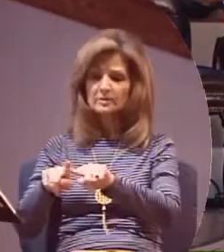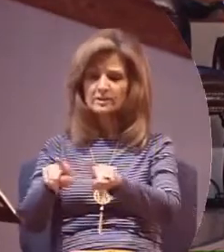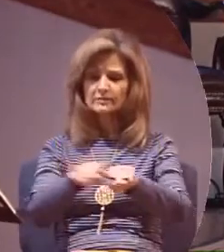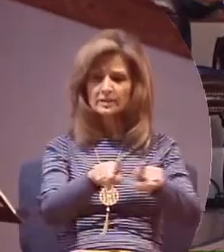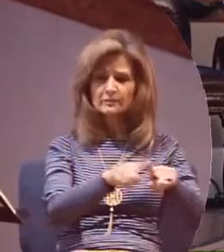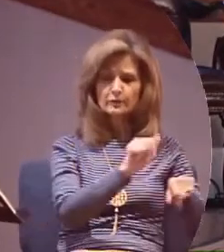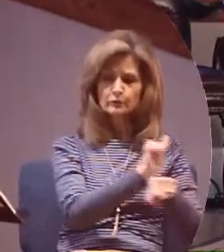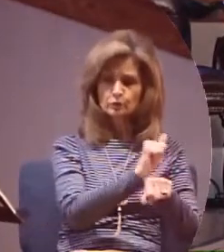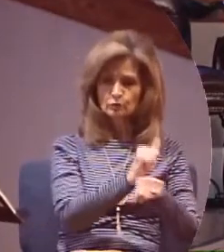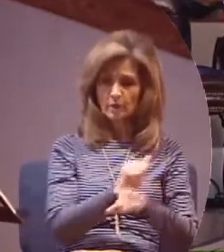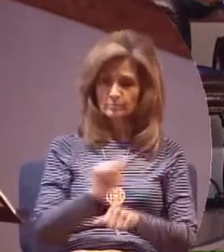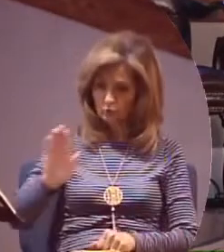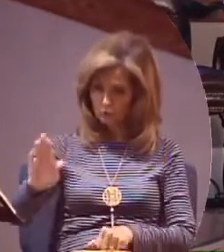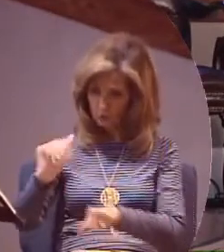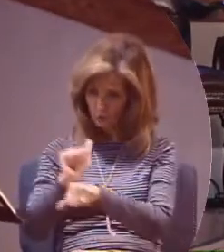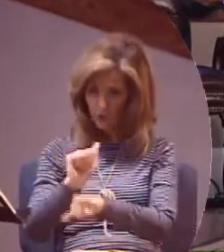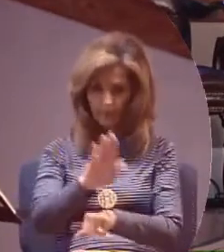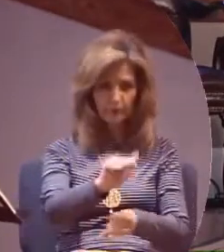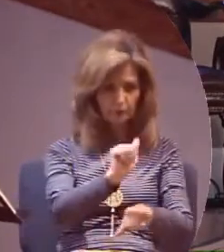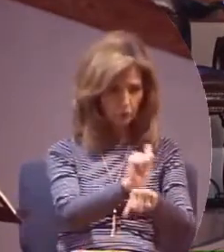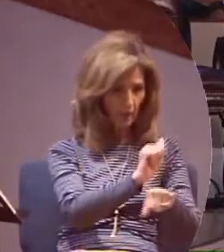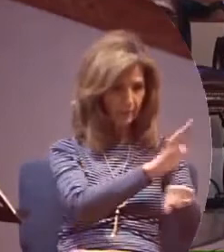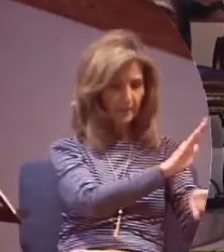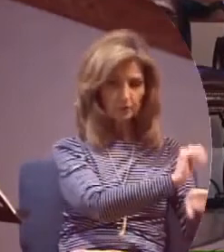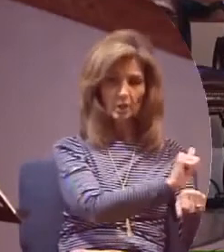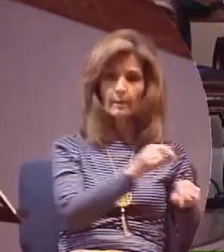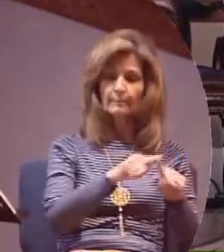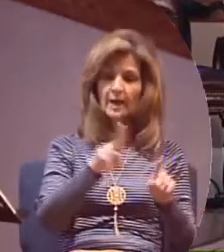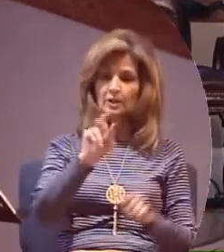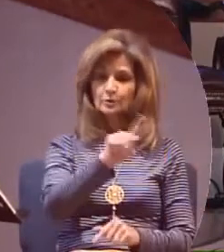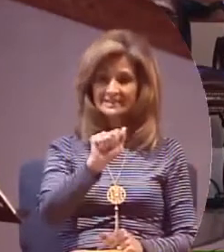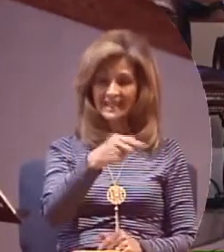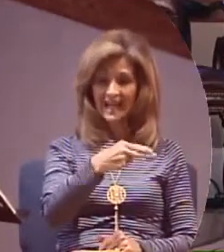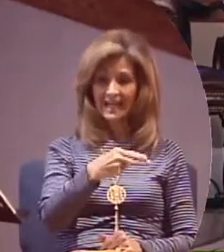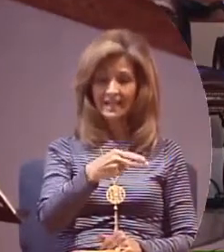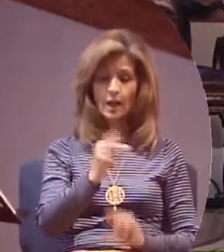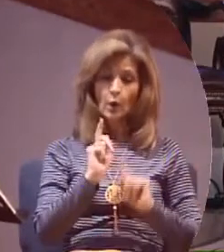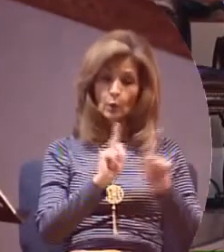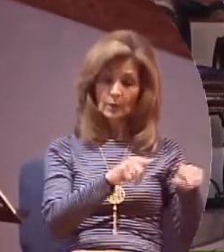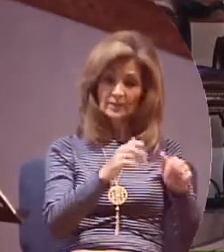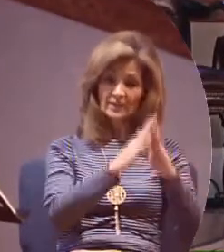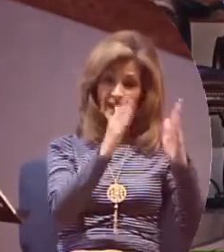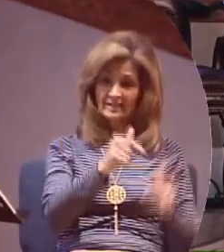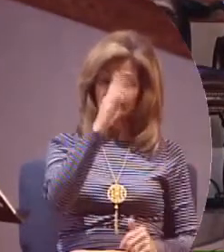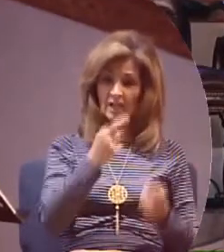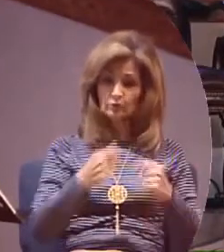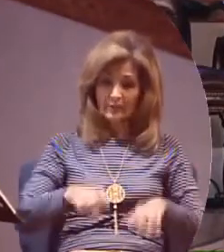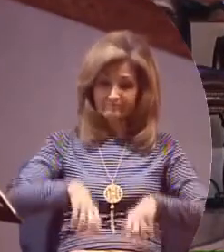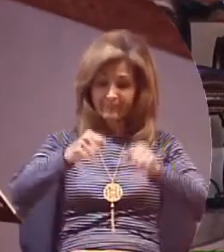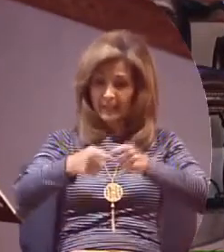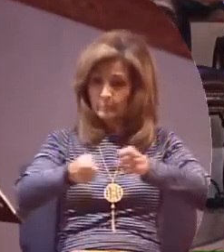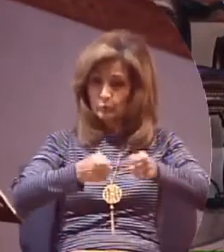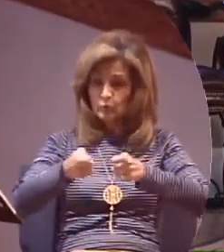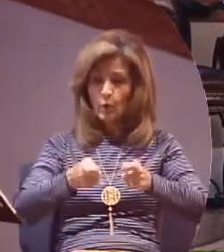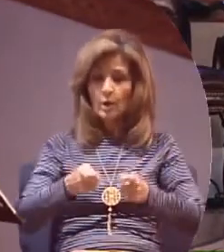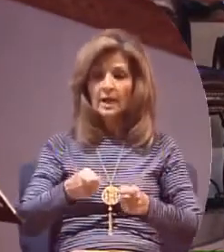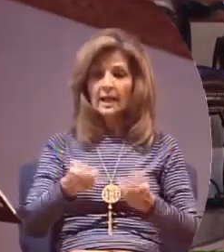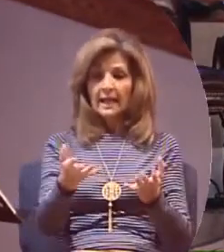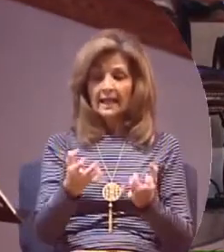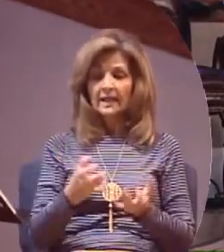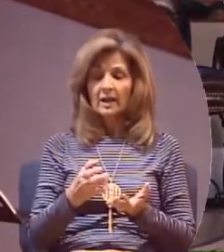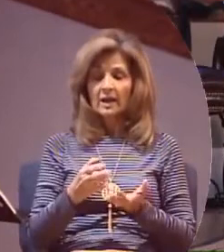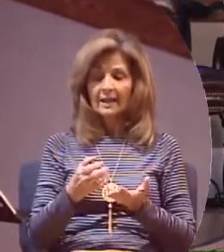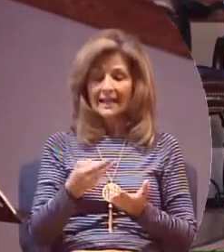certain things in the house of God. But old Uzziah, the king, went down there and tried to take over. He went in there and tried to offer incense